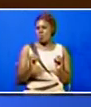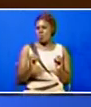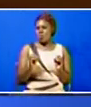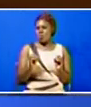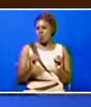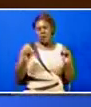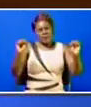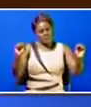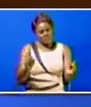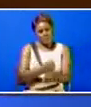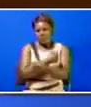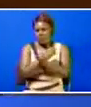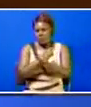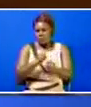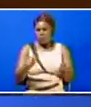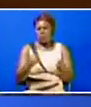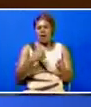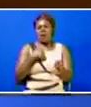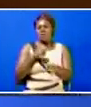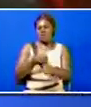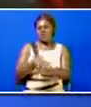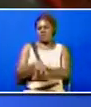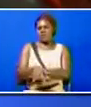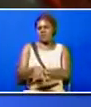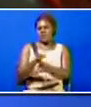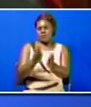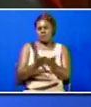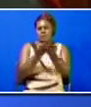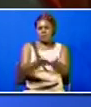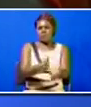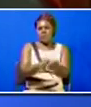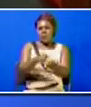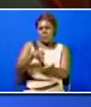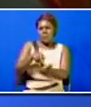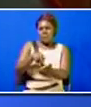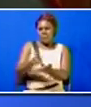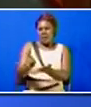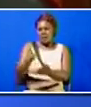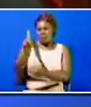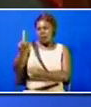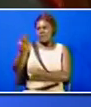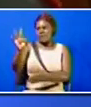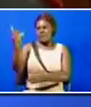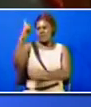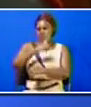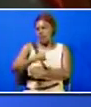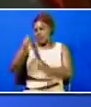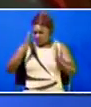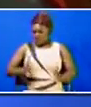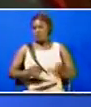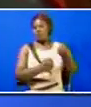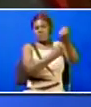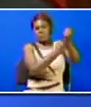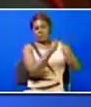there is no way they could have had that influence of supplying maize and be paid 1 or 3 days. Somebody was behind